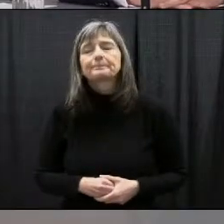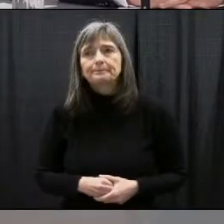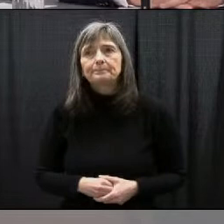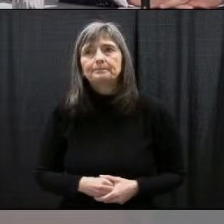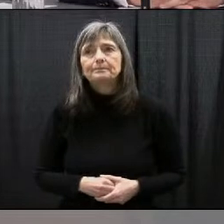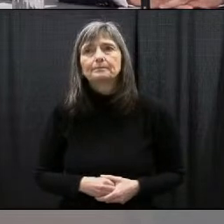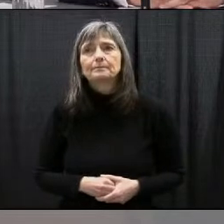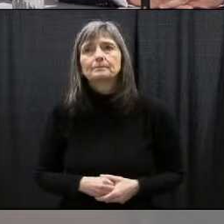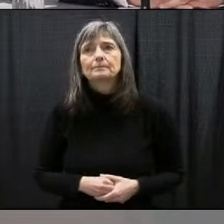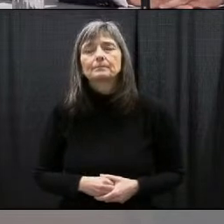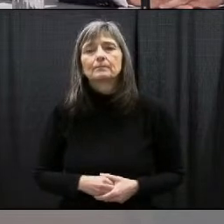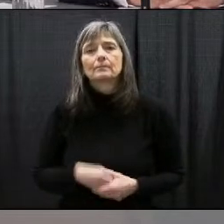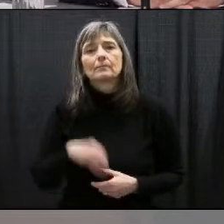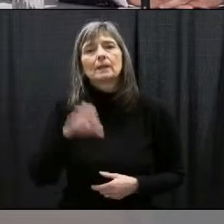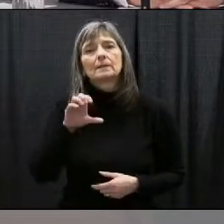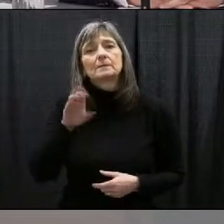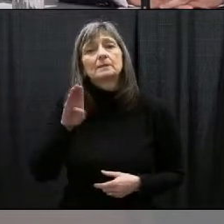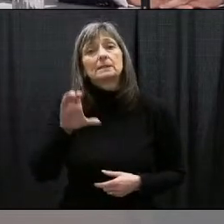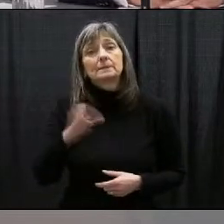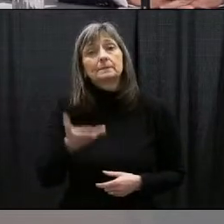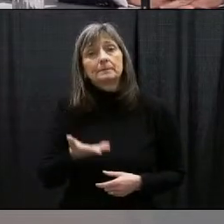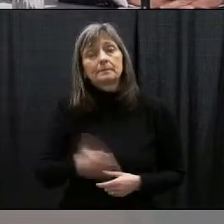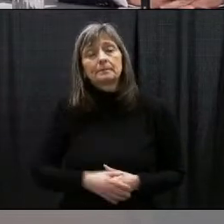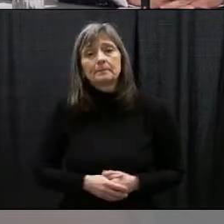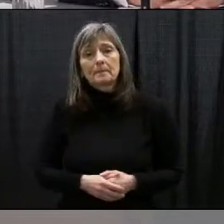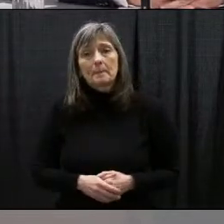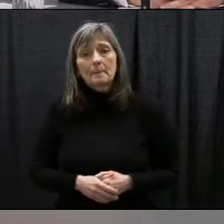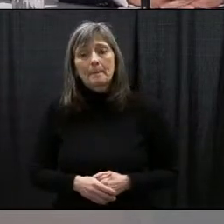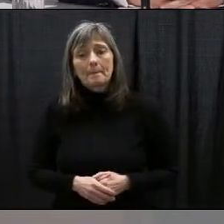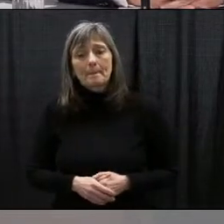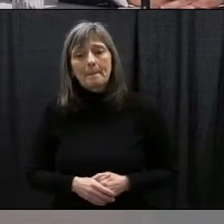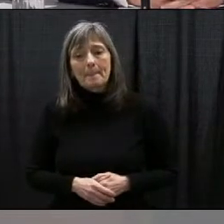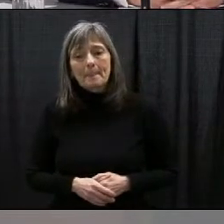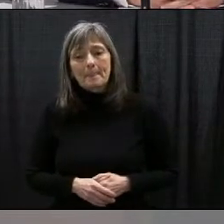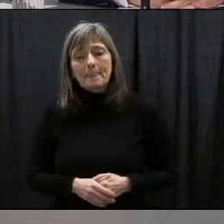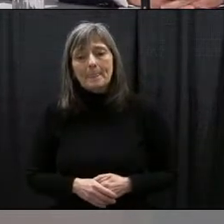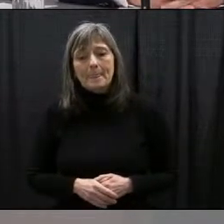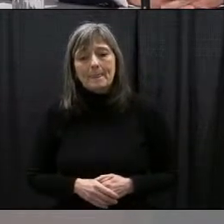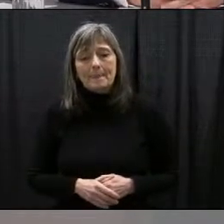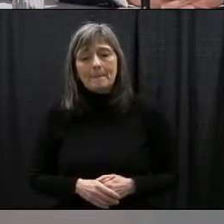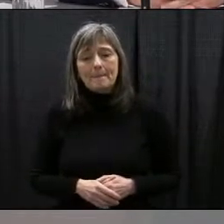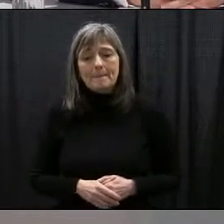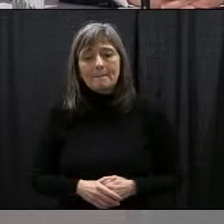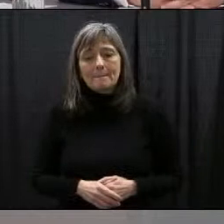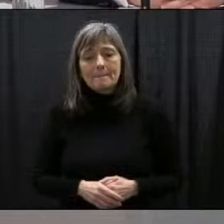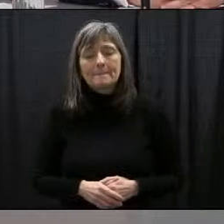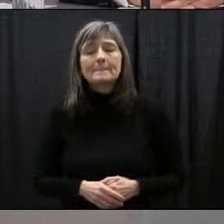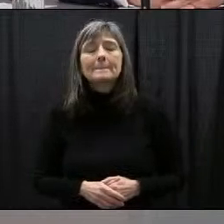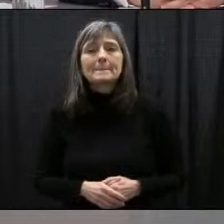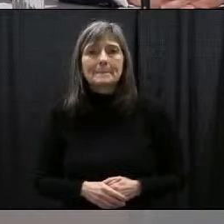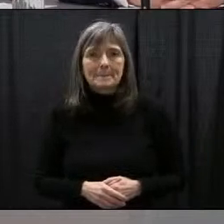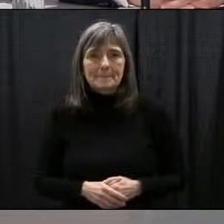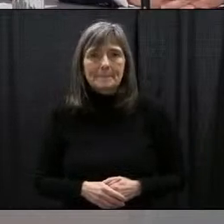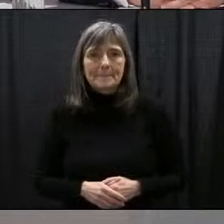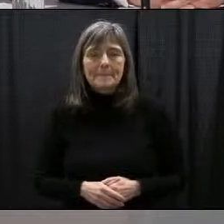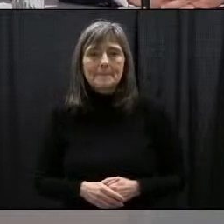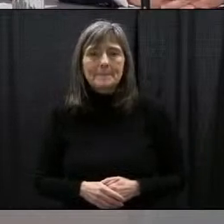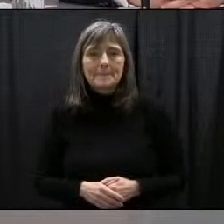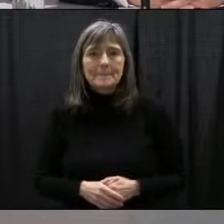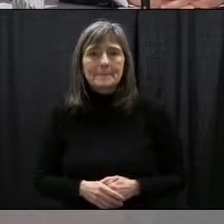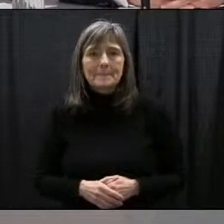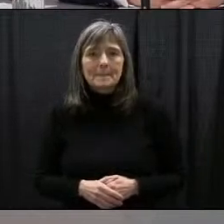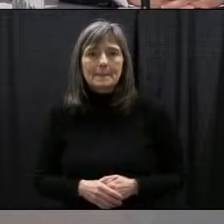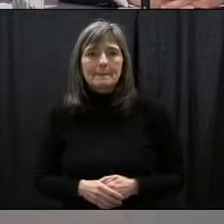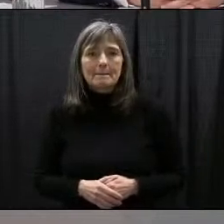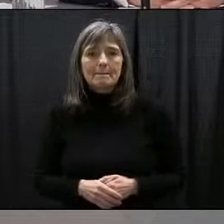Thank you. Peter Cowan with the CBC. Do you have a final question today? I do, and